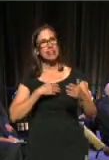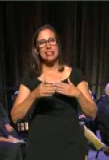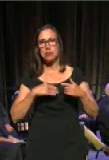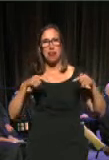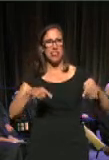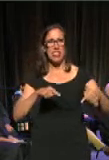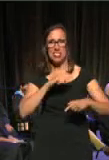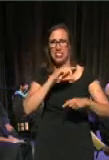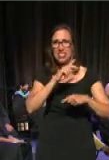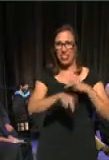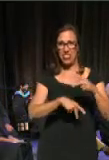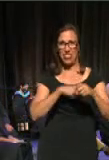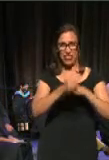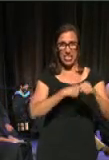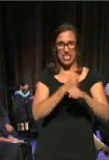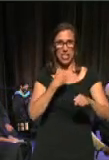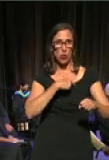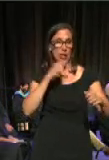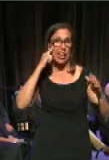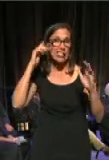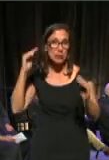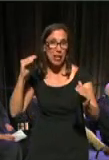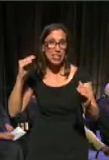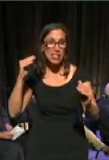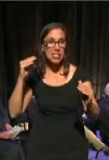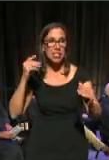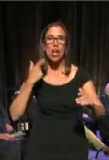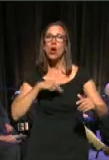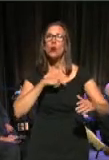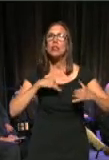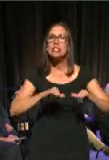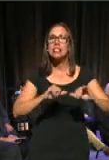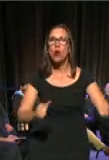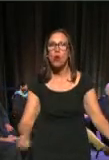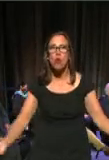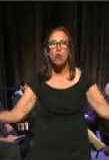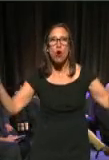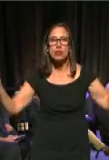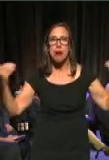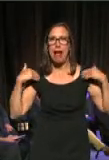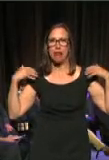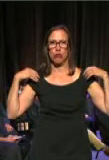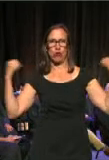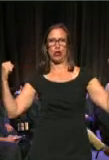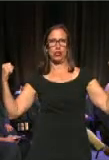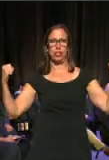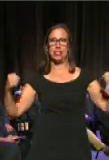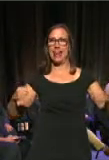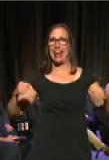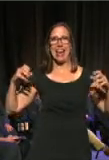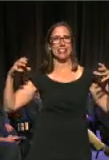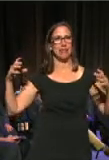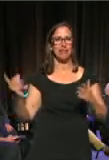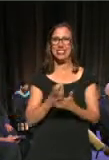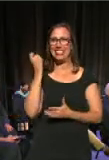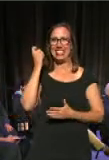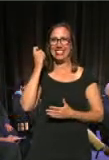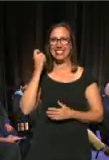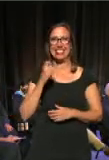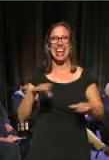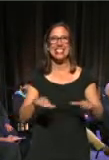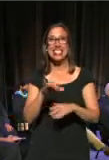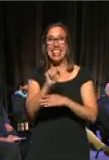wasn't the year we exactly had in mind, we still rose up, had courage, and did it. So